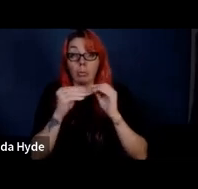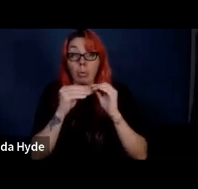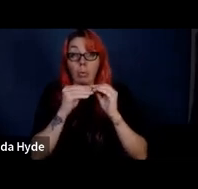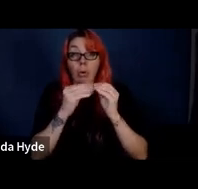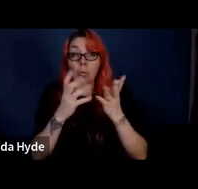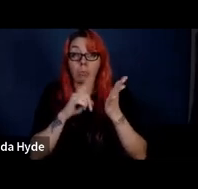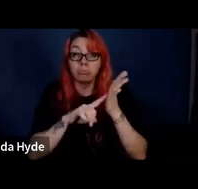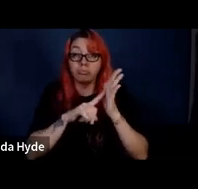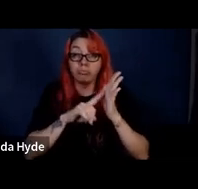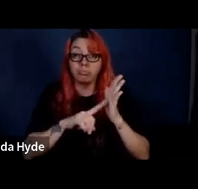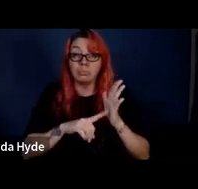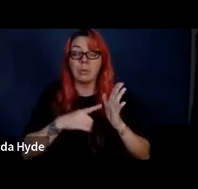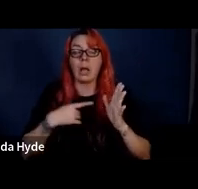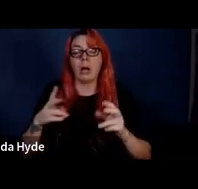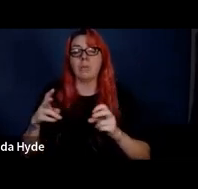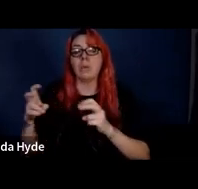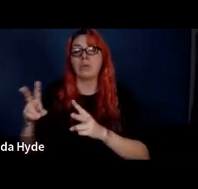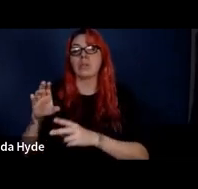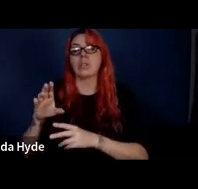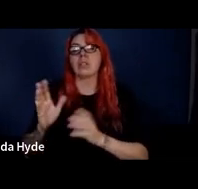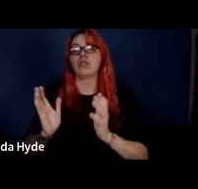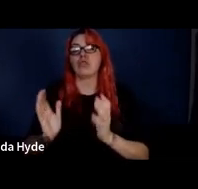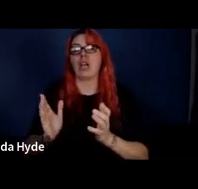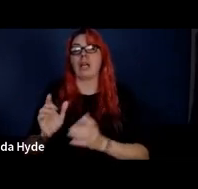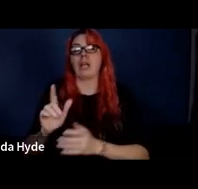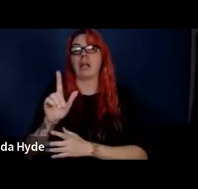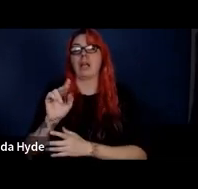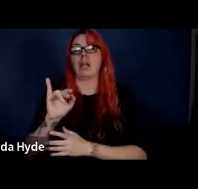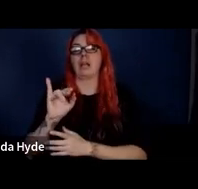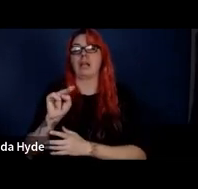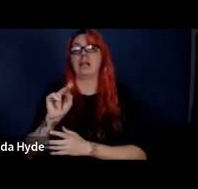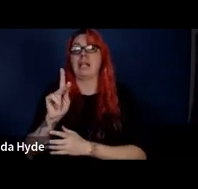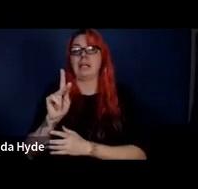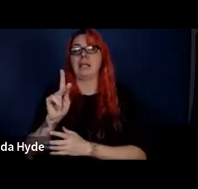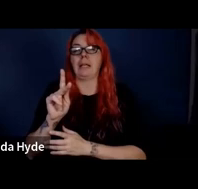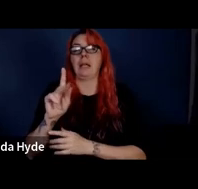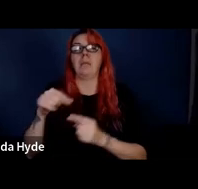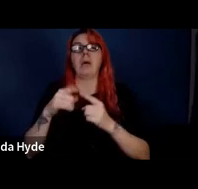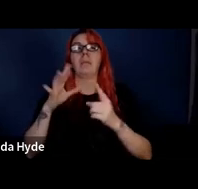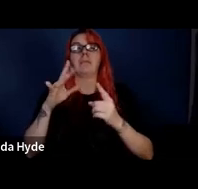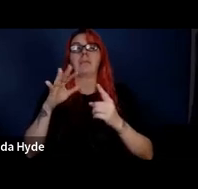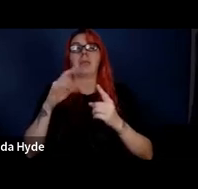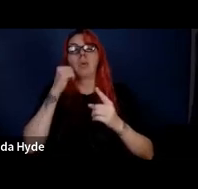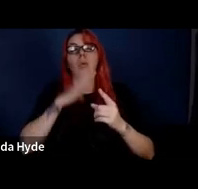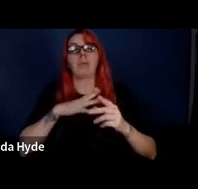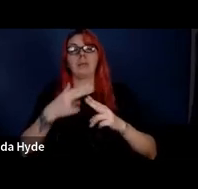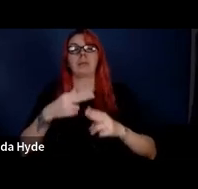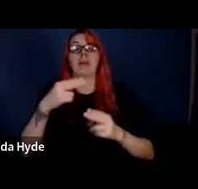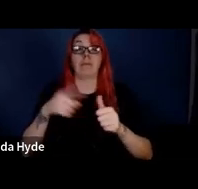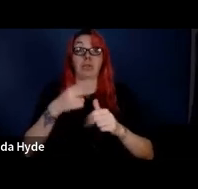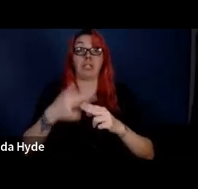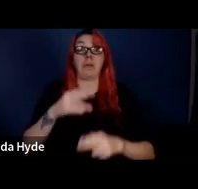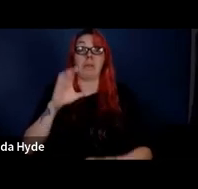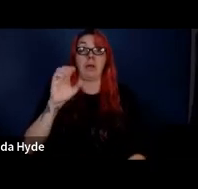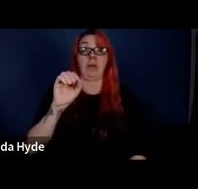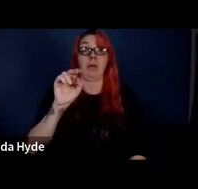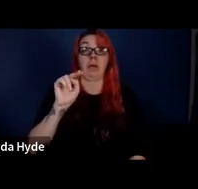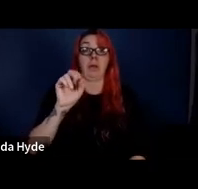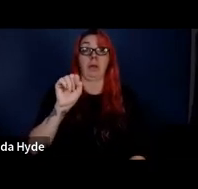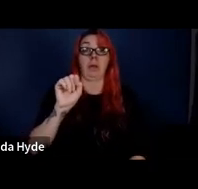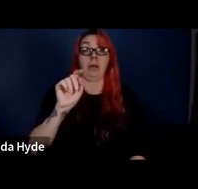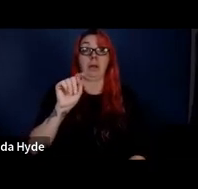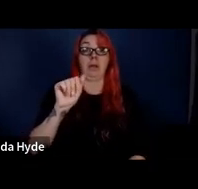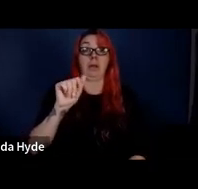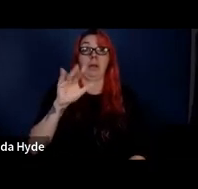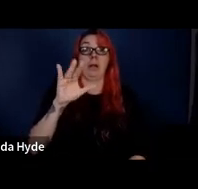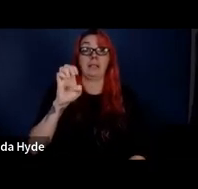I'll see if I can do it now. There's a woman named Constance Backhouse, and I'll write it so that